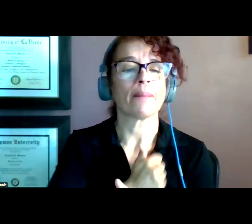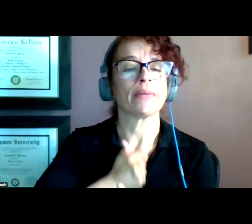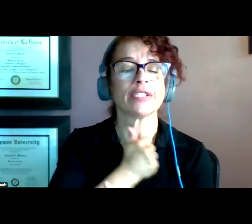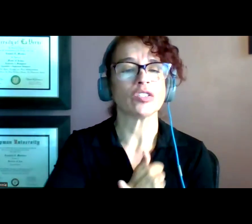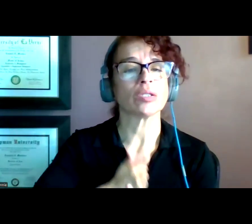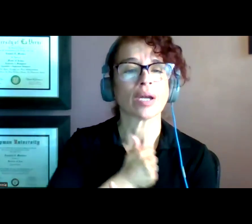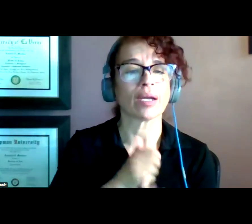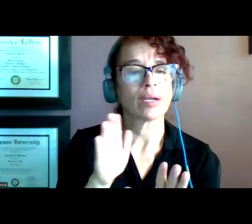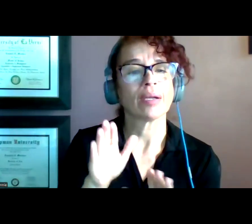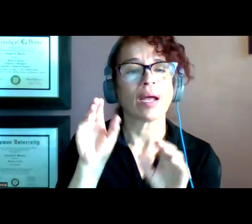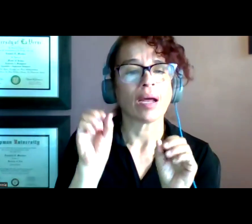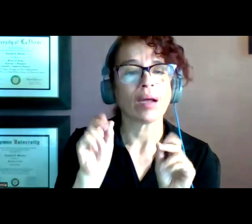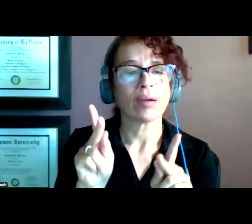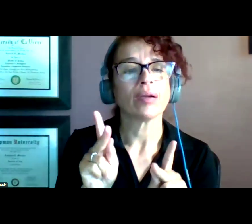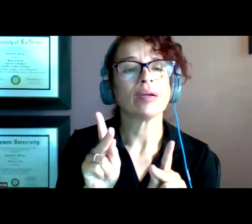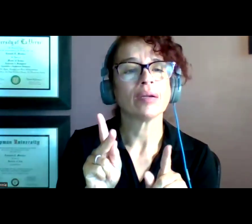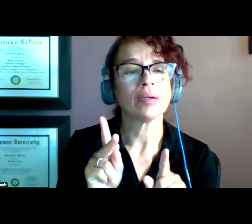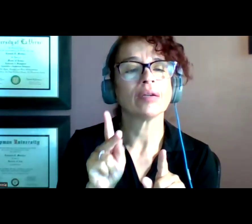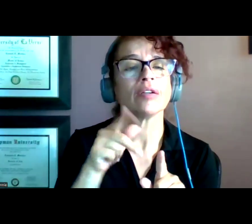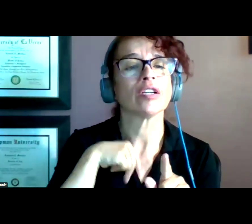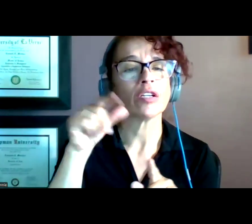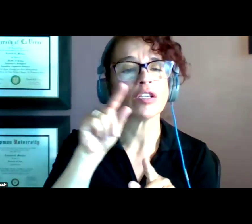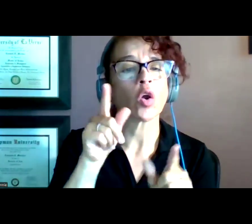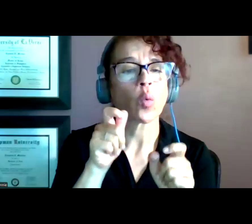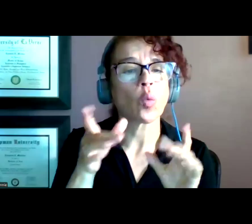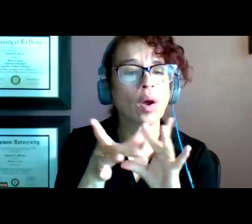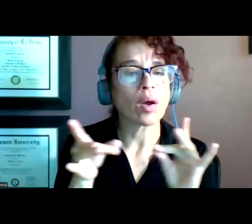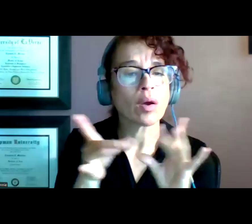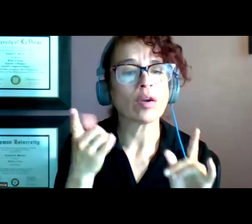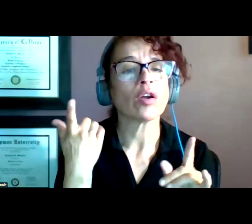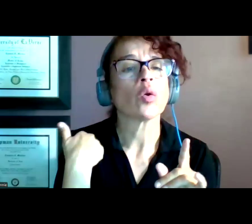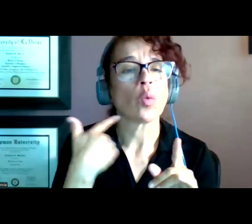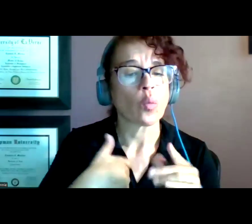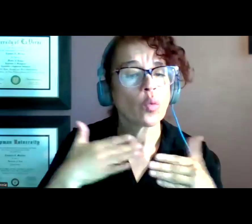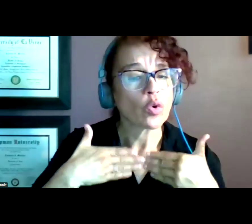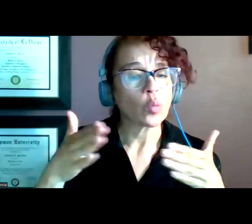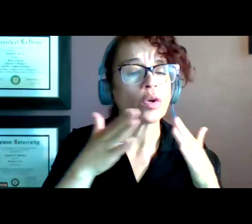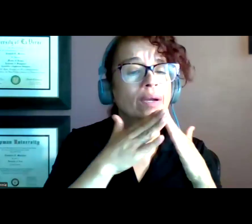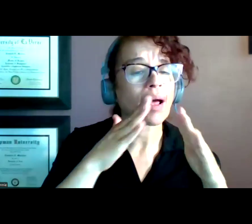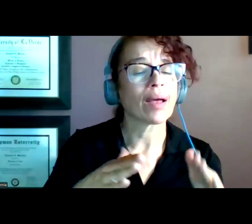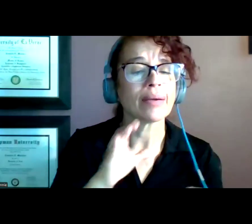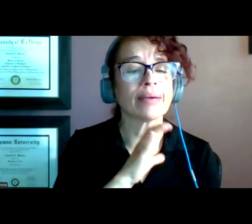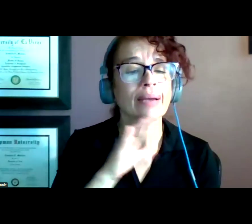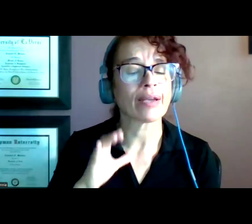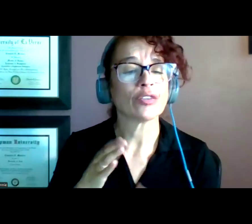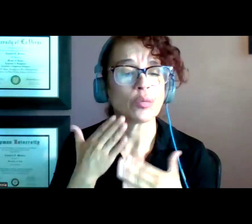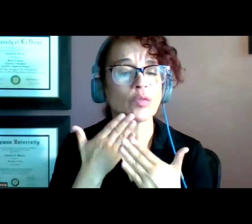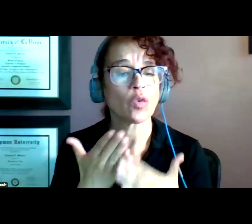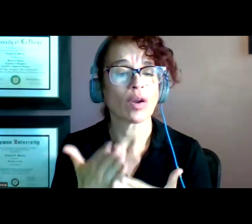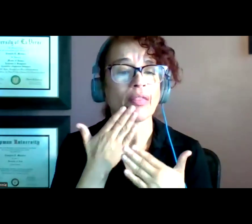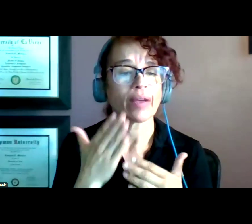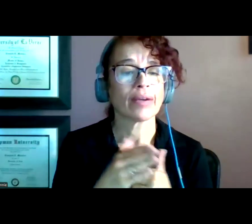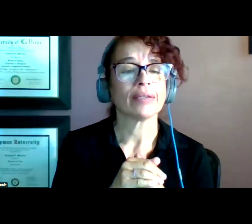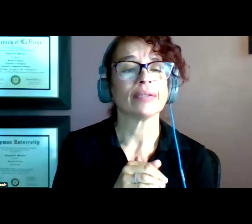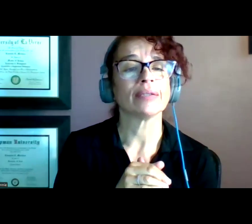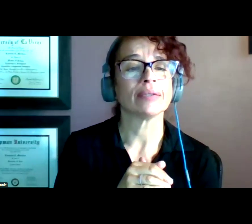sorry. that's okay. So if you have a quick comment, and then we'll move on to the housing subcommittee report. Thank you. Don't scare